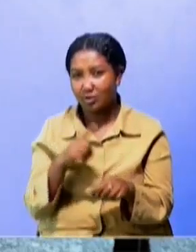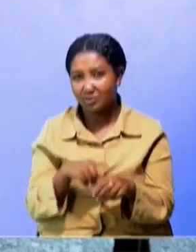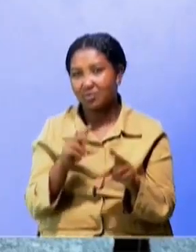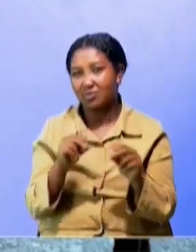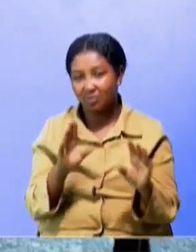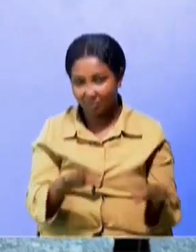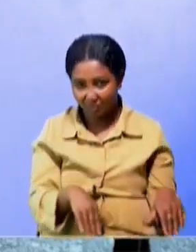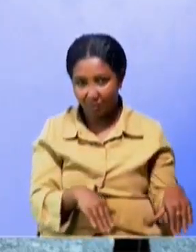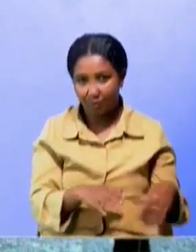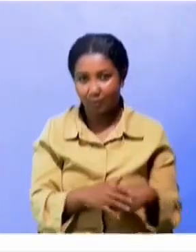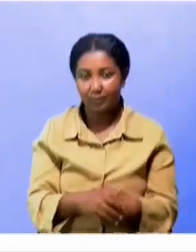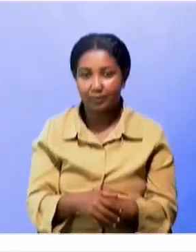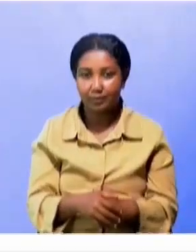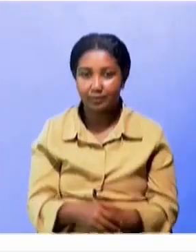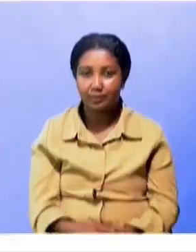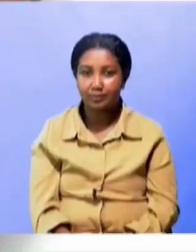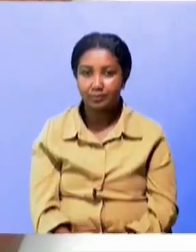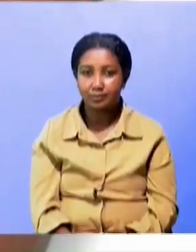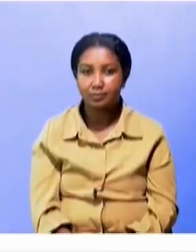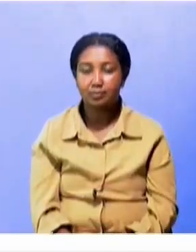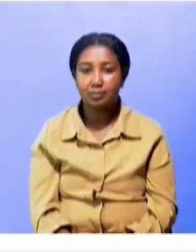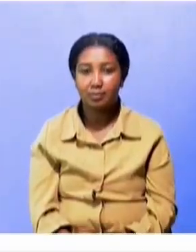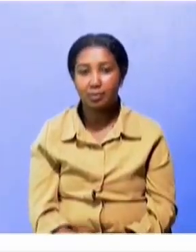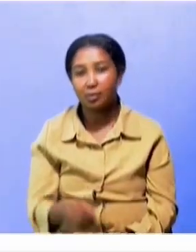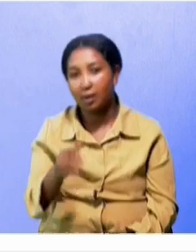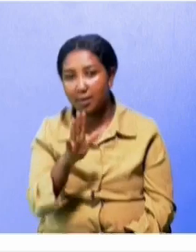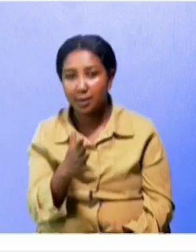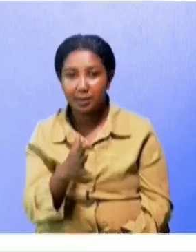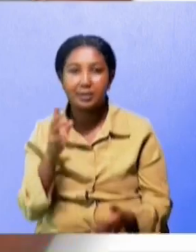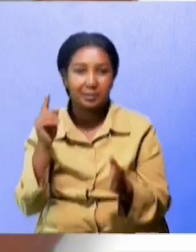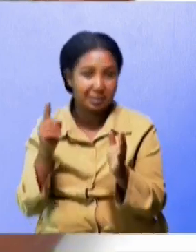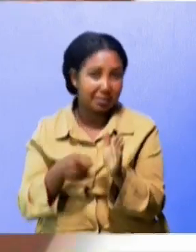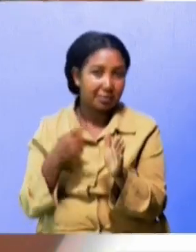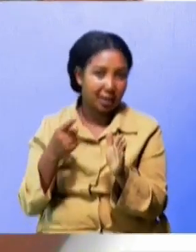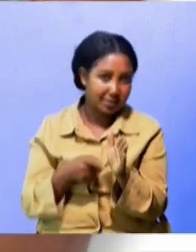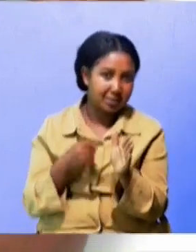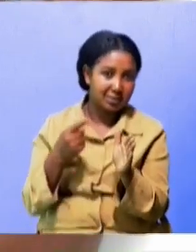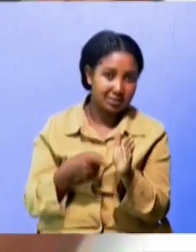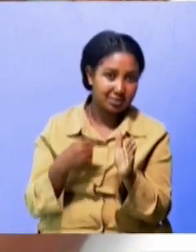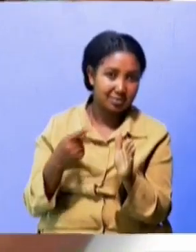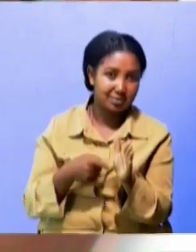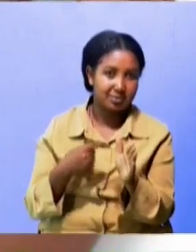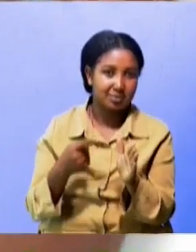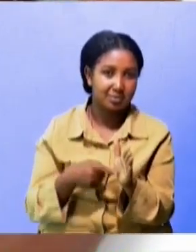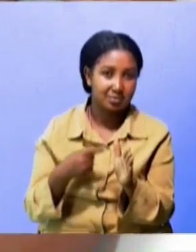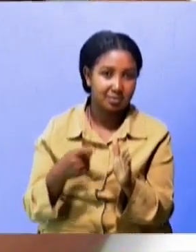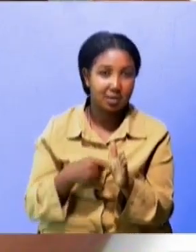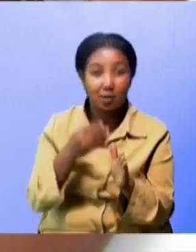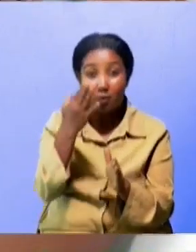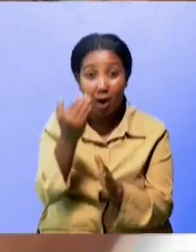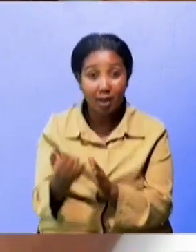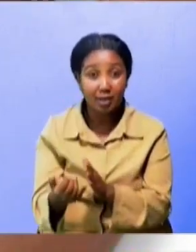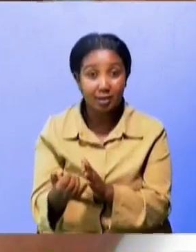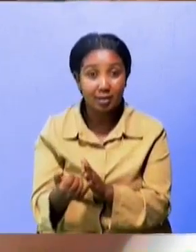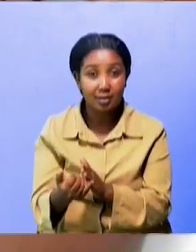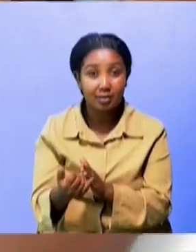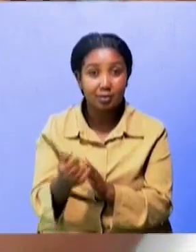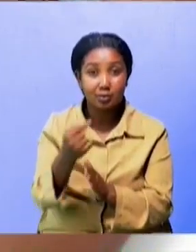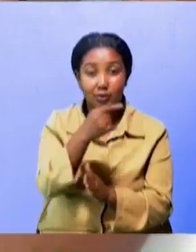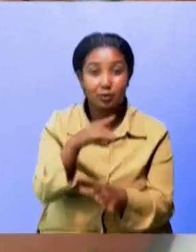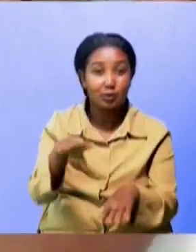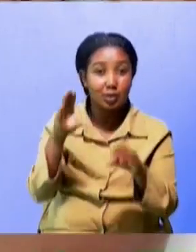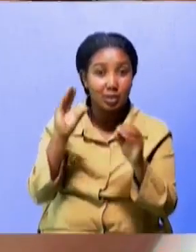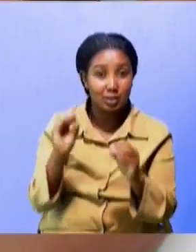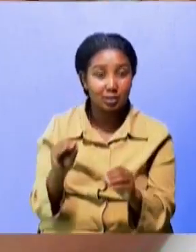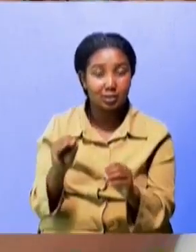always. Yeah, maybe sometimes. You know why? For those